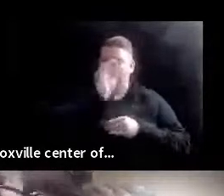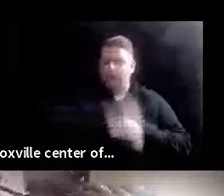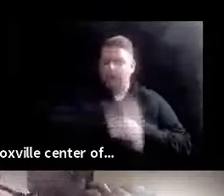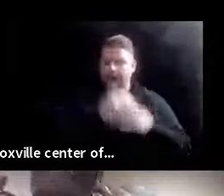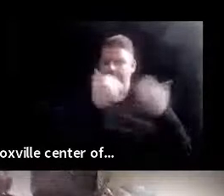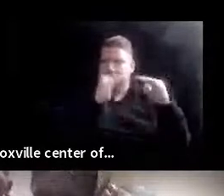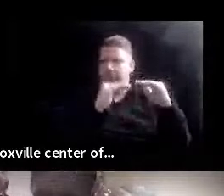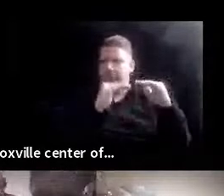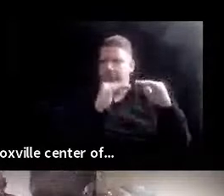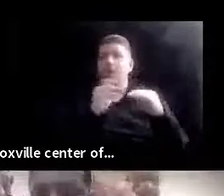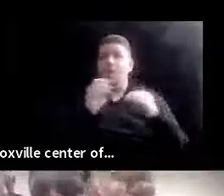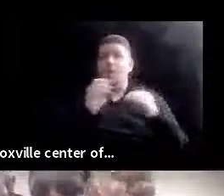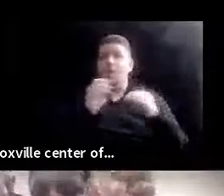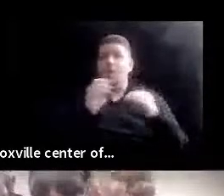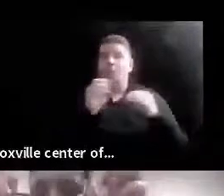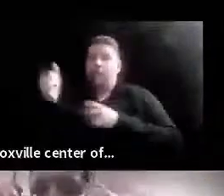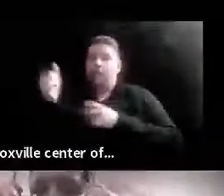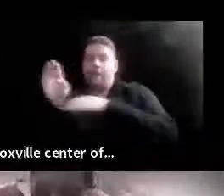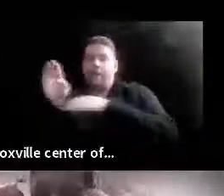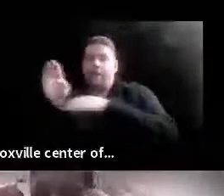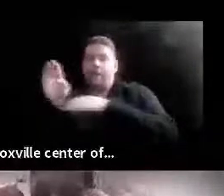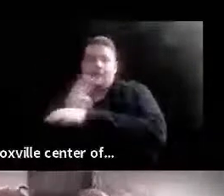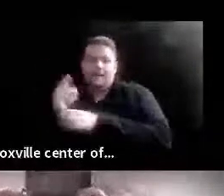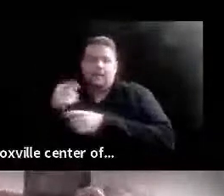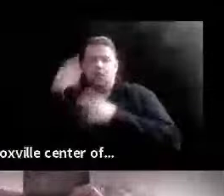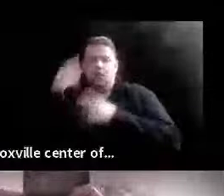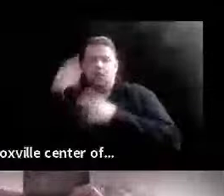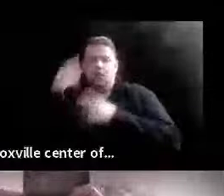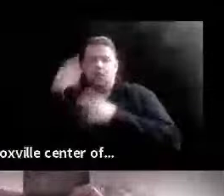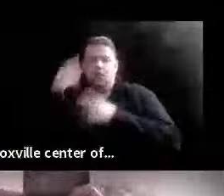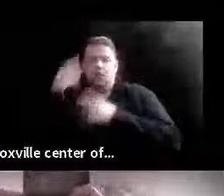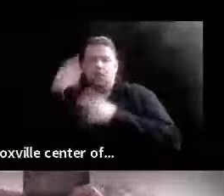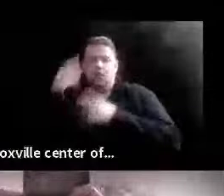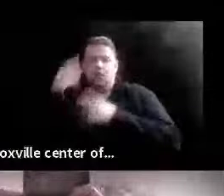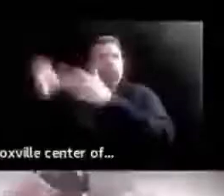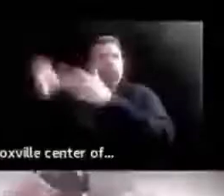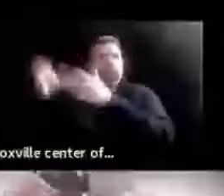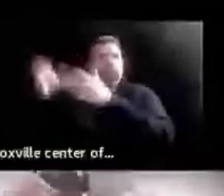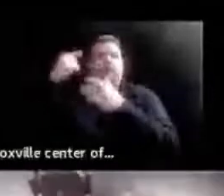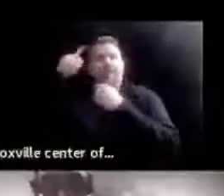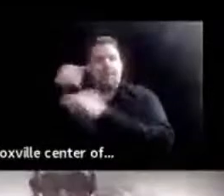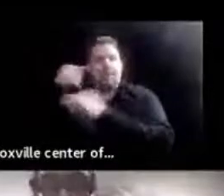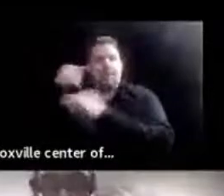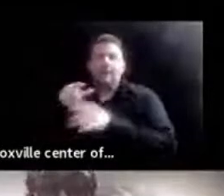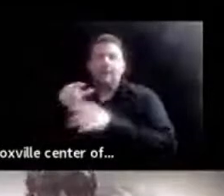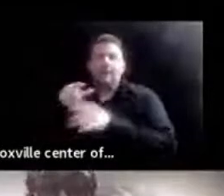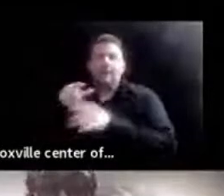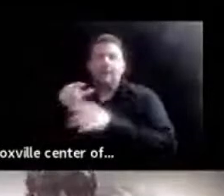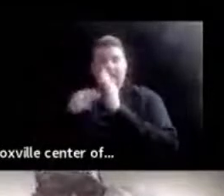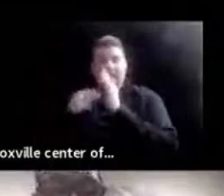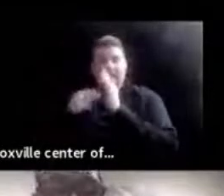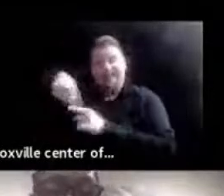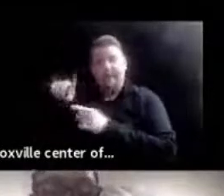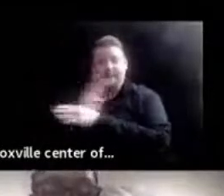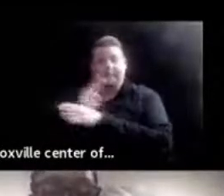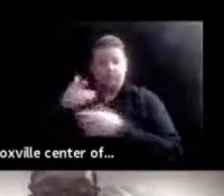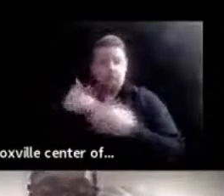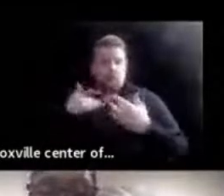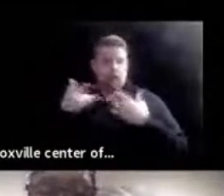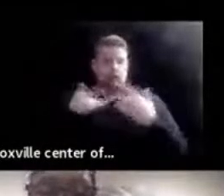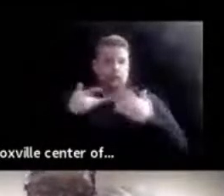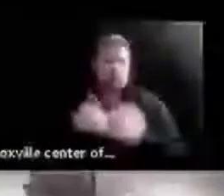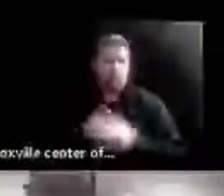other businesses that you're group in that you, if this remains a regulation, that you guys are concerned about?